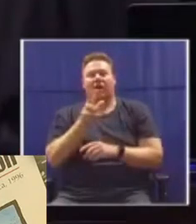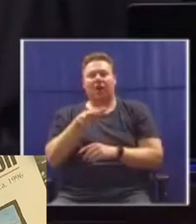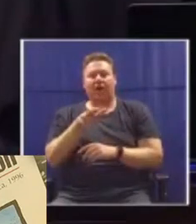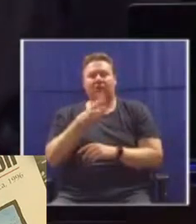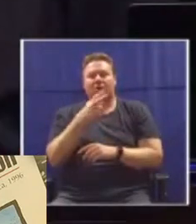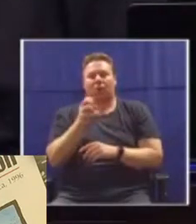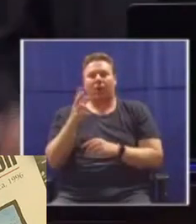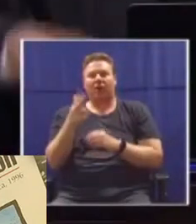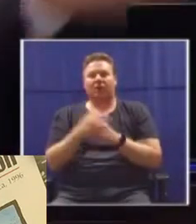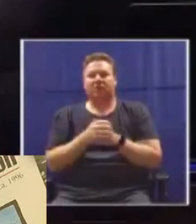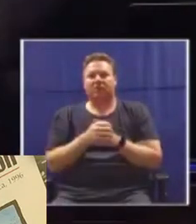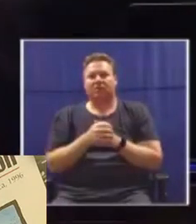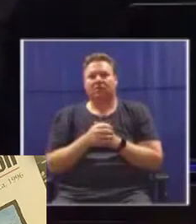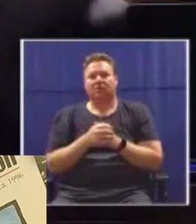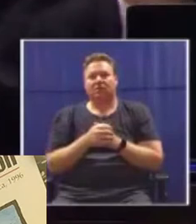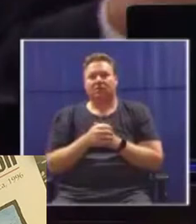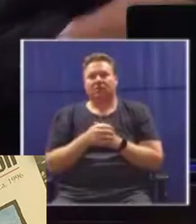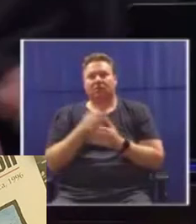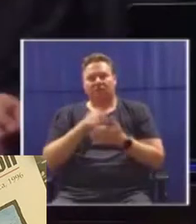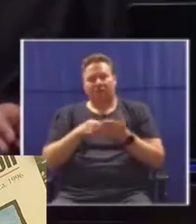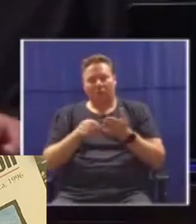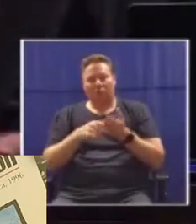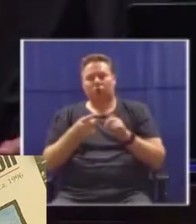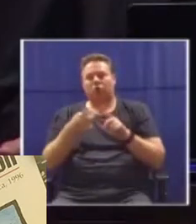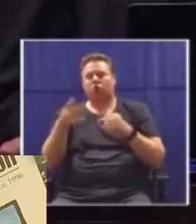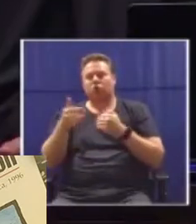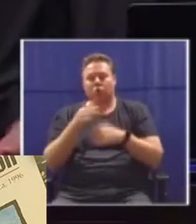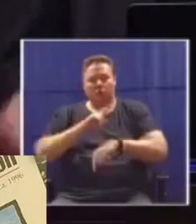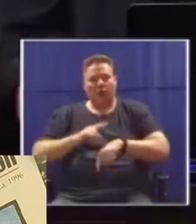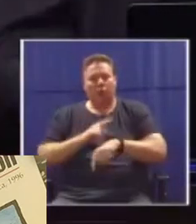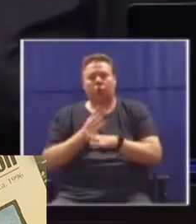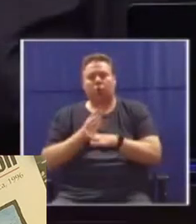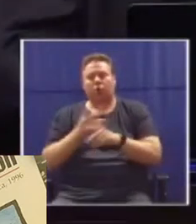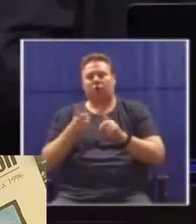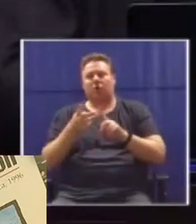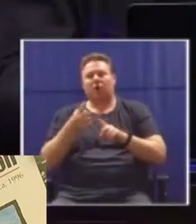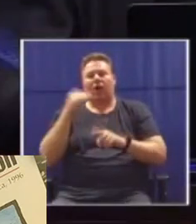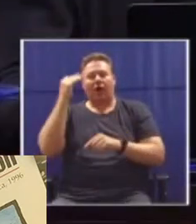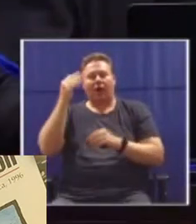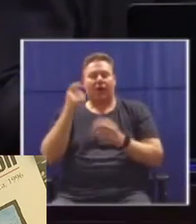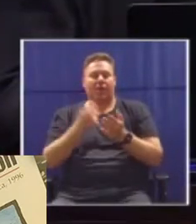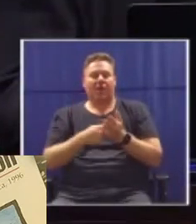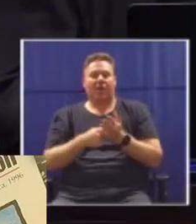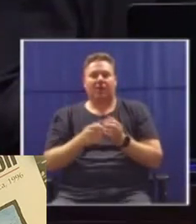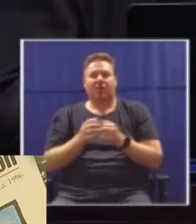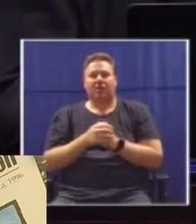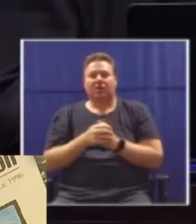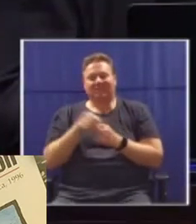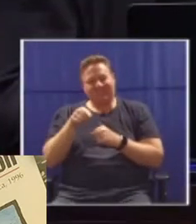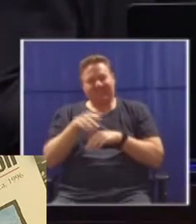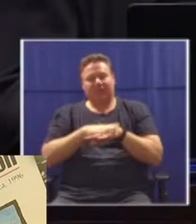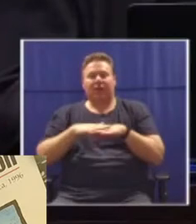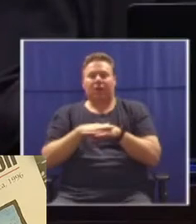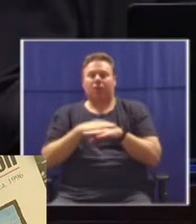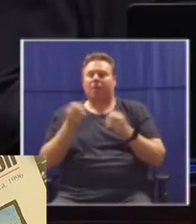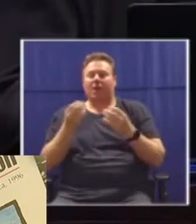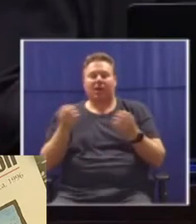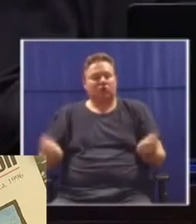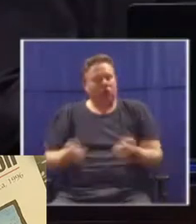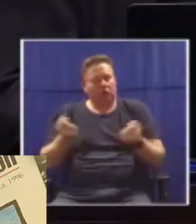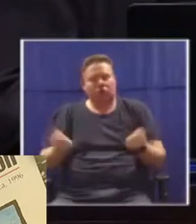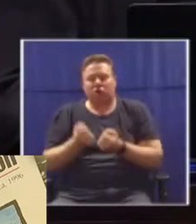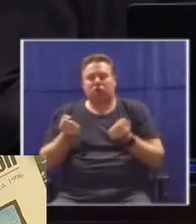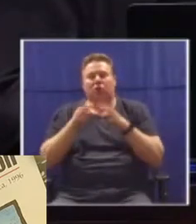higher pay, and opportunity to vote. This historic day has laid a foundation for many struggles that would be waged across the